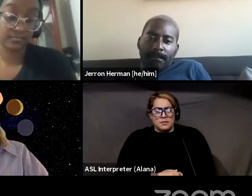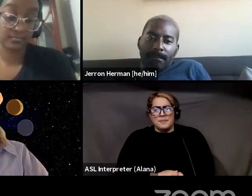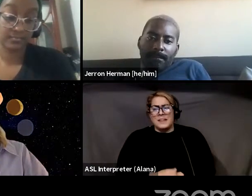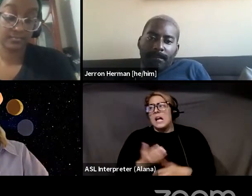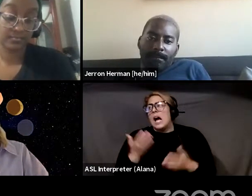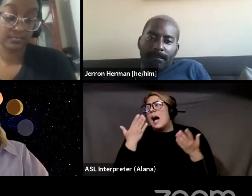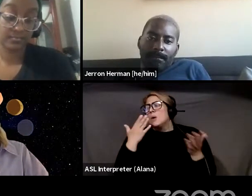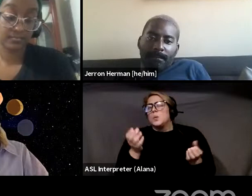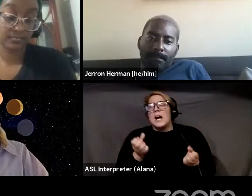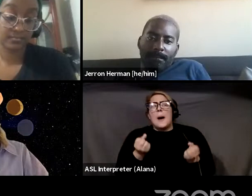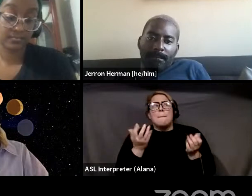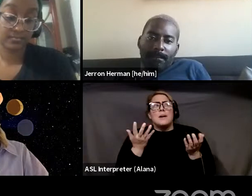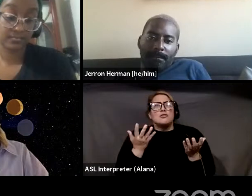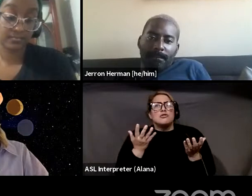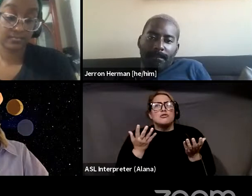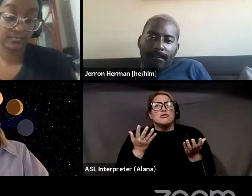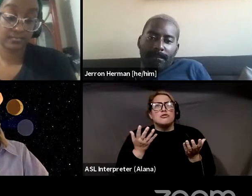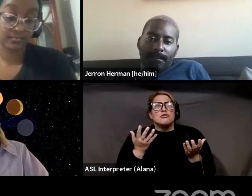would have been